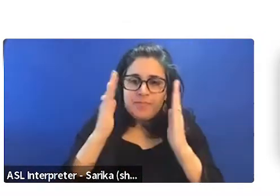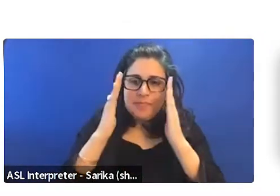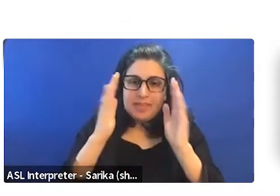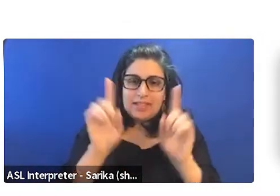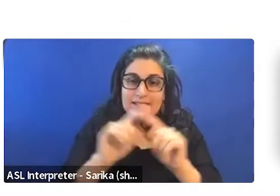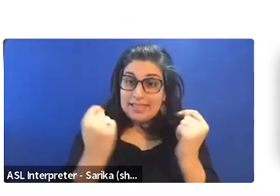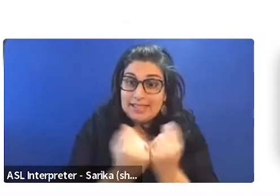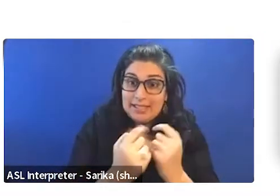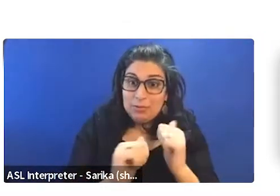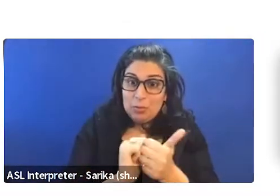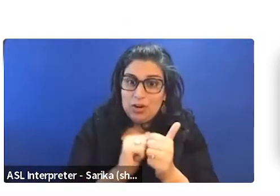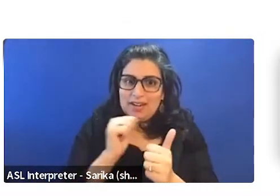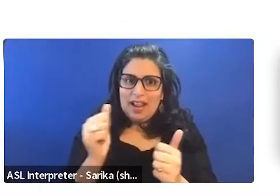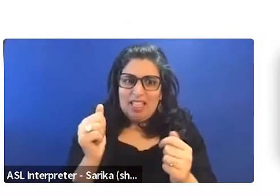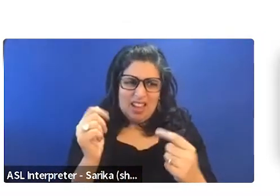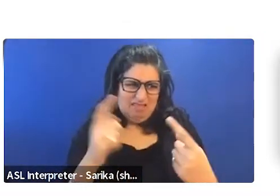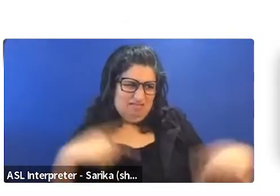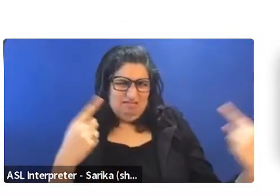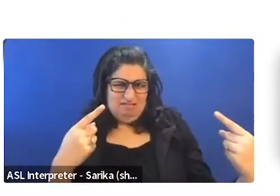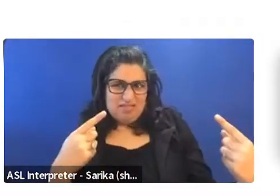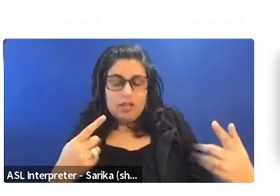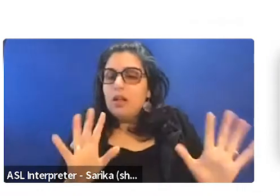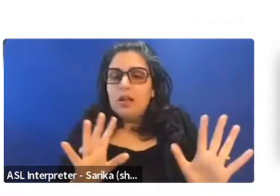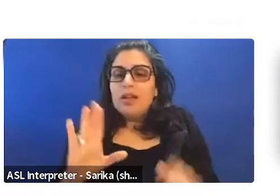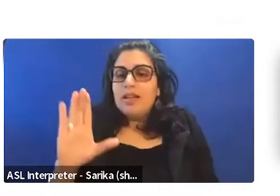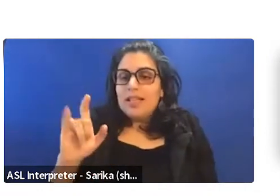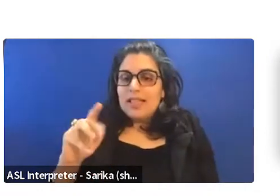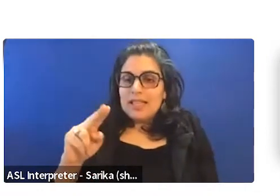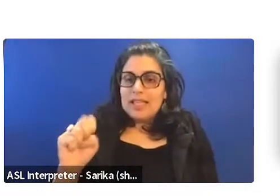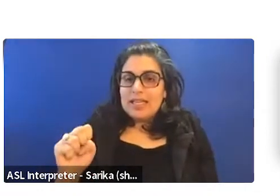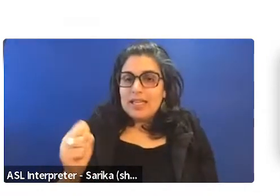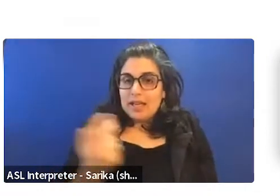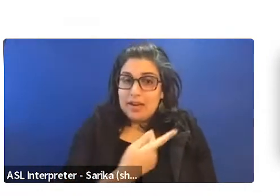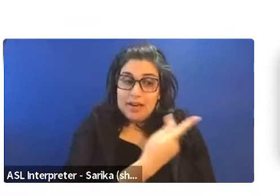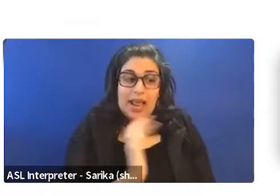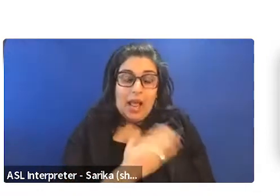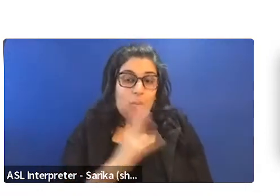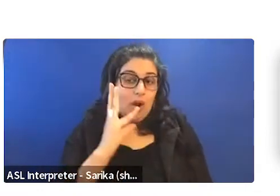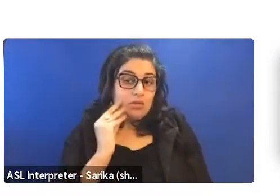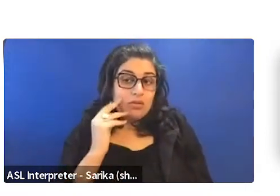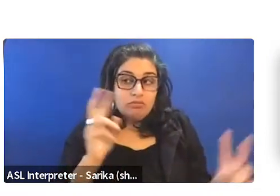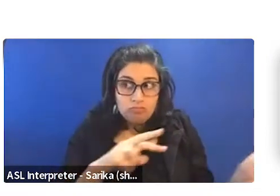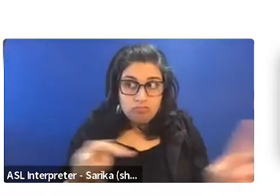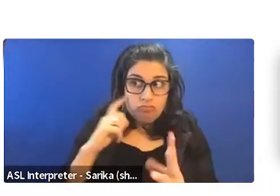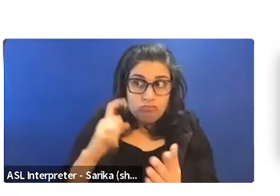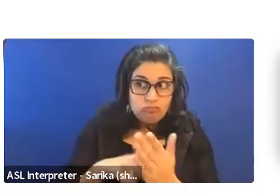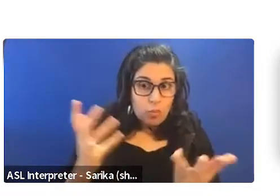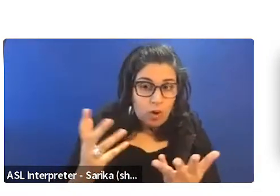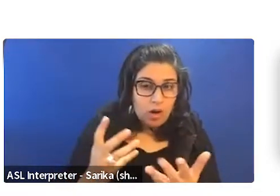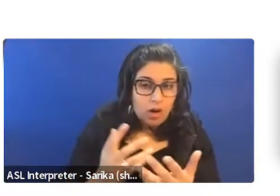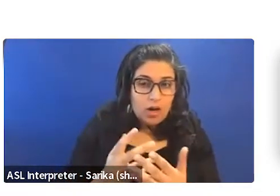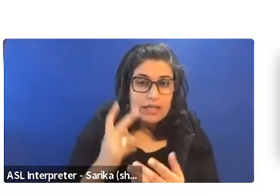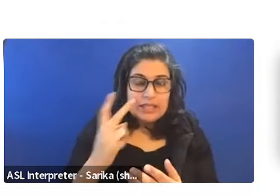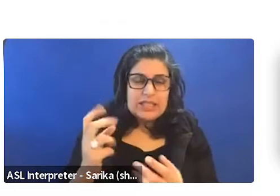team sport, not antagonistic. I think what Selena and I saw, and what we can speak to, is really seeing the